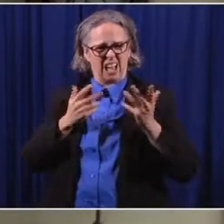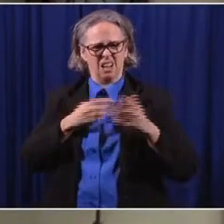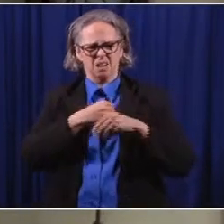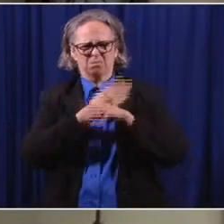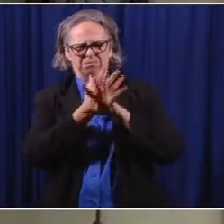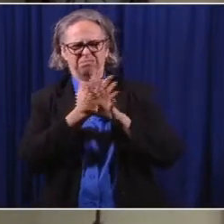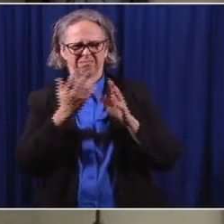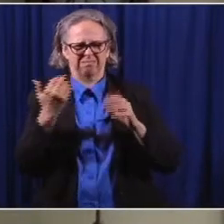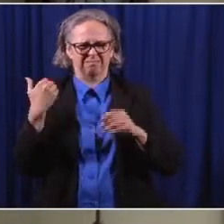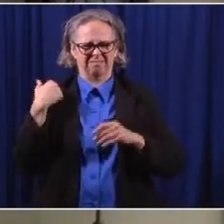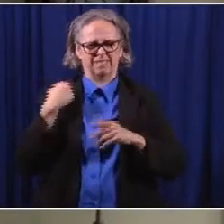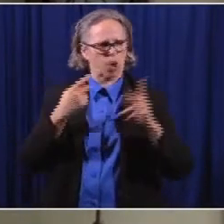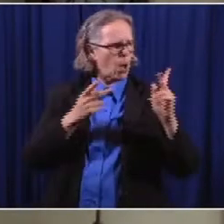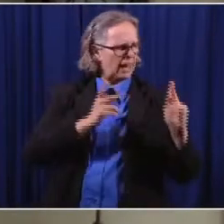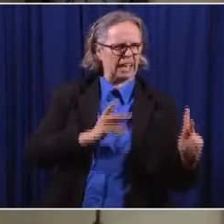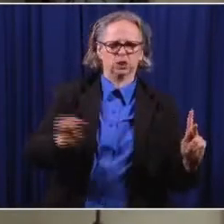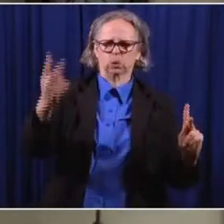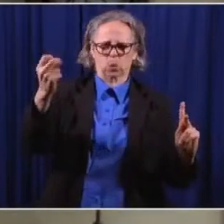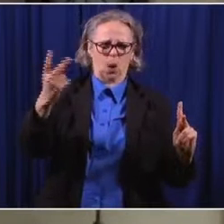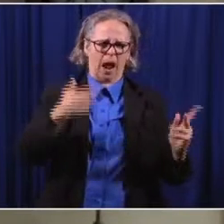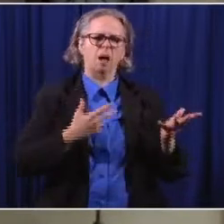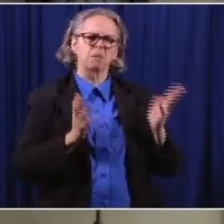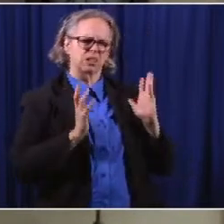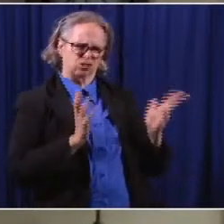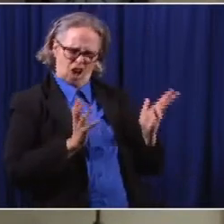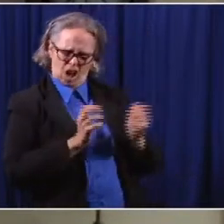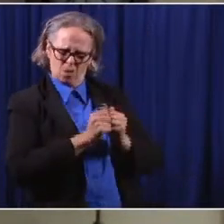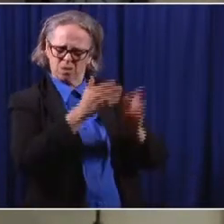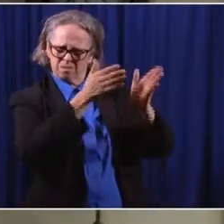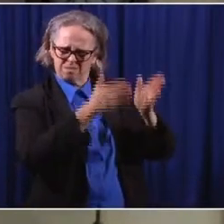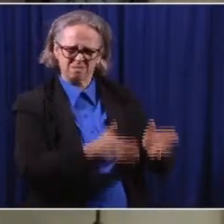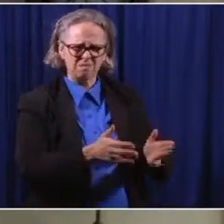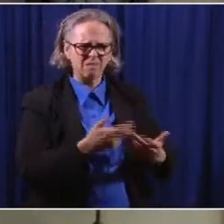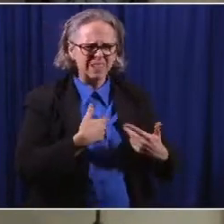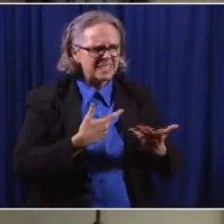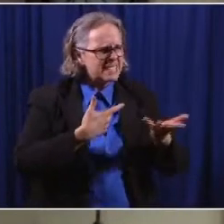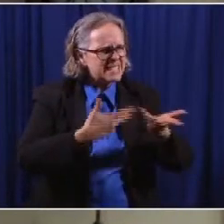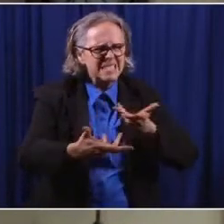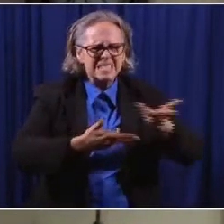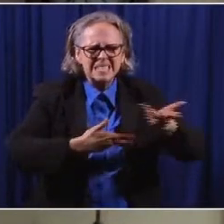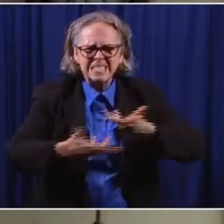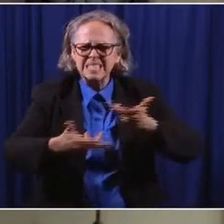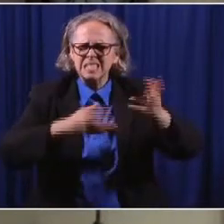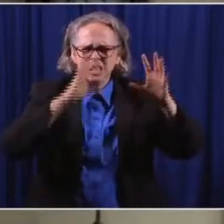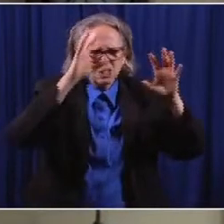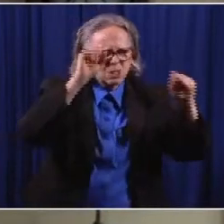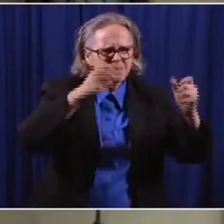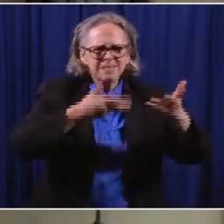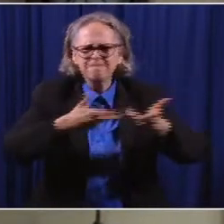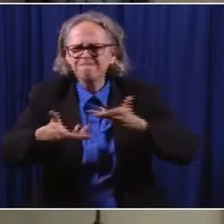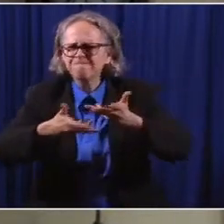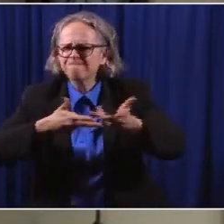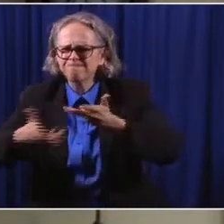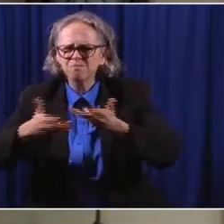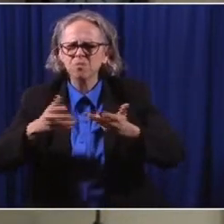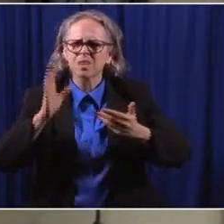And, it's just good to talk to some of the superintendents because, they're on it.